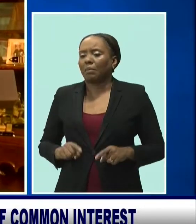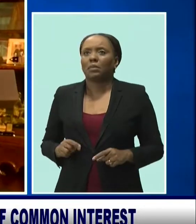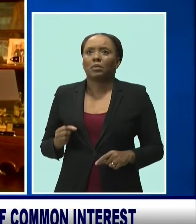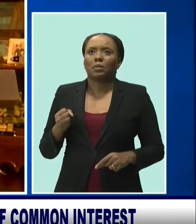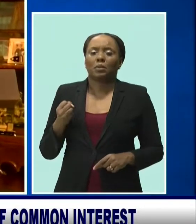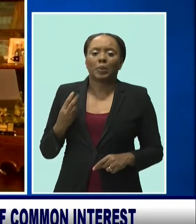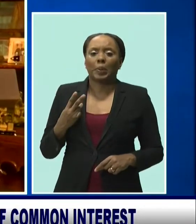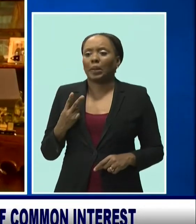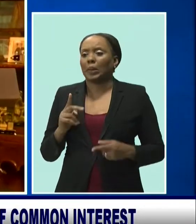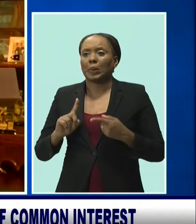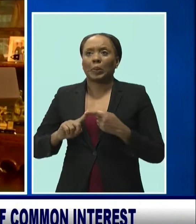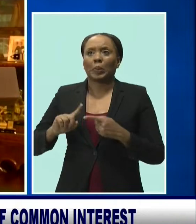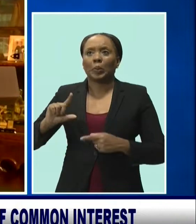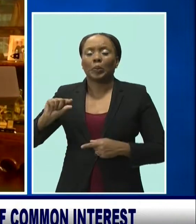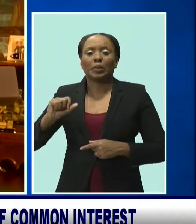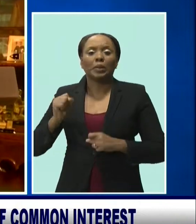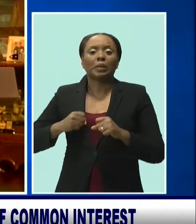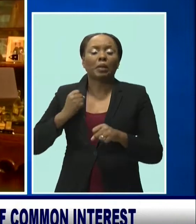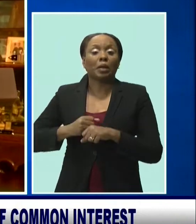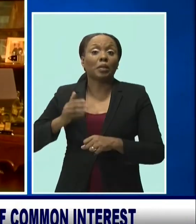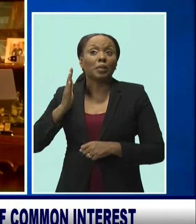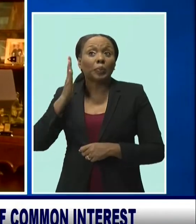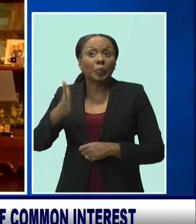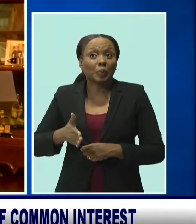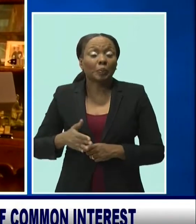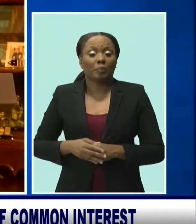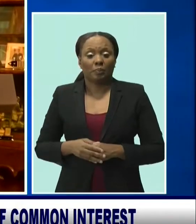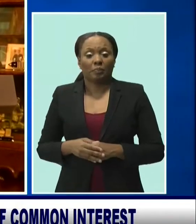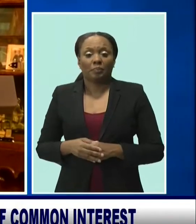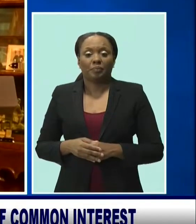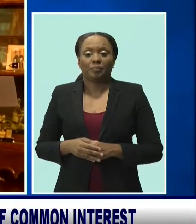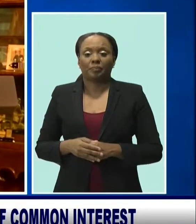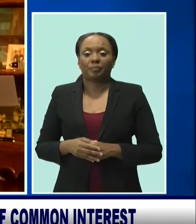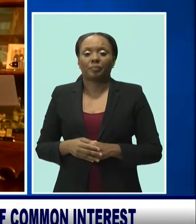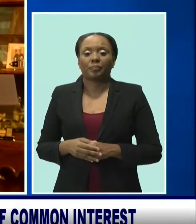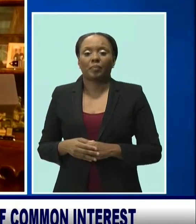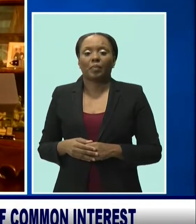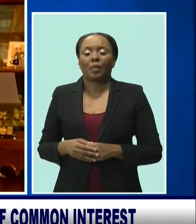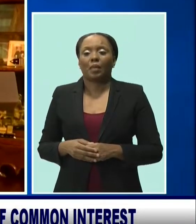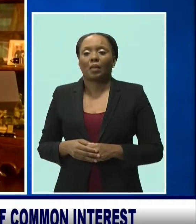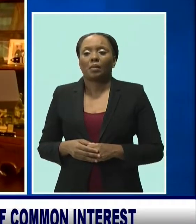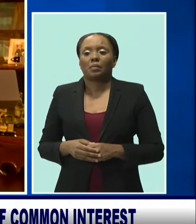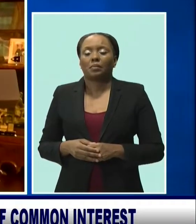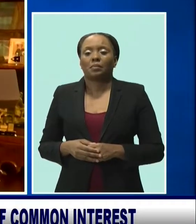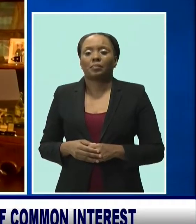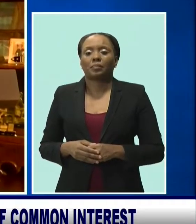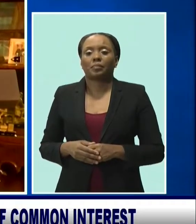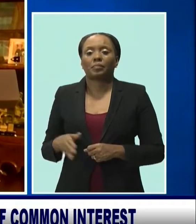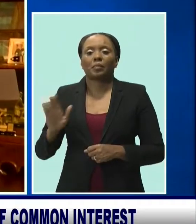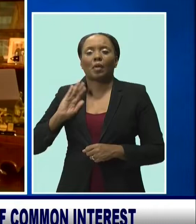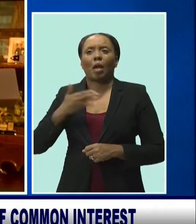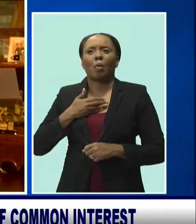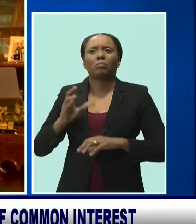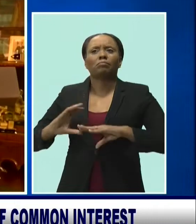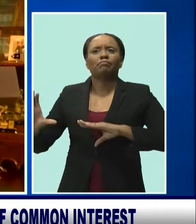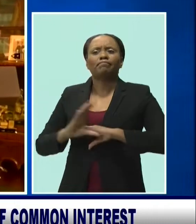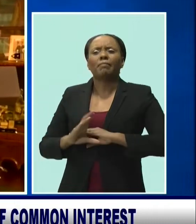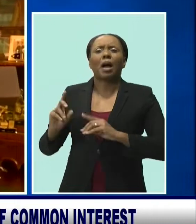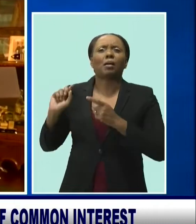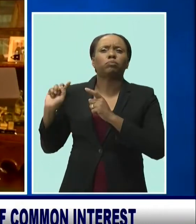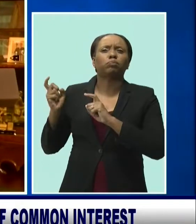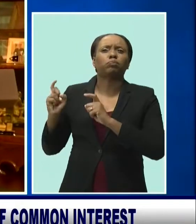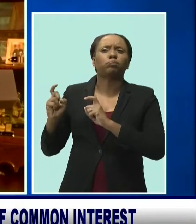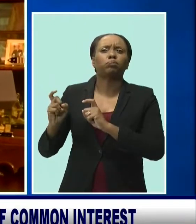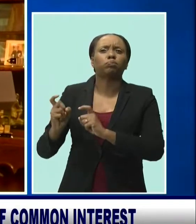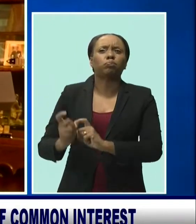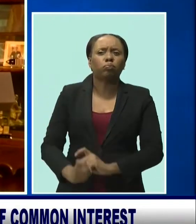12 to 20 years. And to that extent, therefore, you're dealing with a region that has been constantly evolving